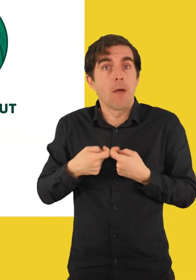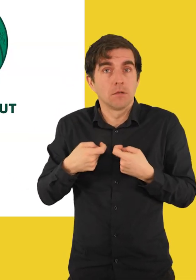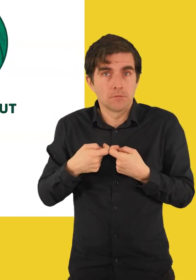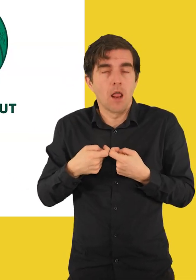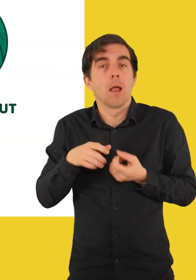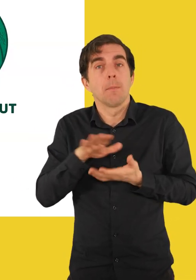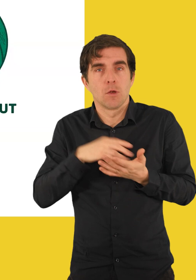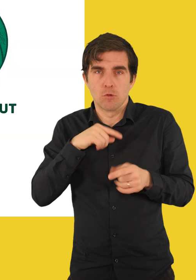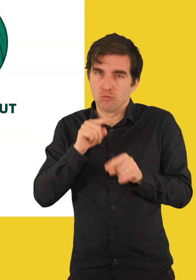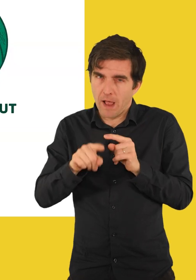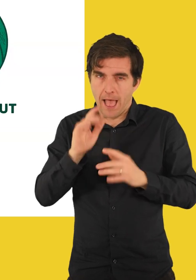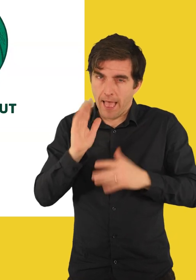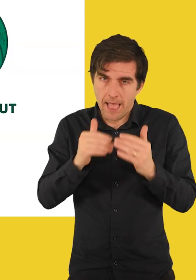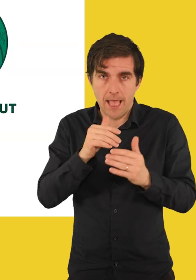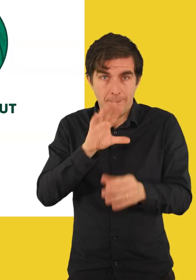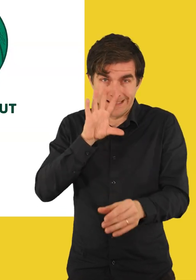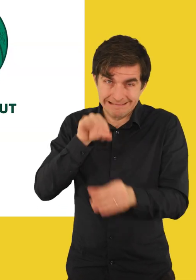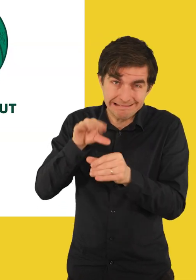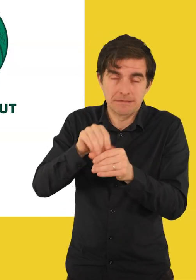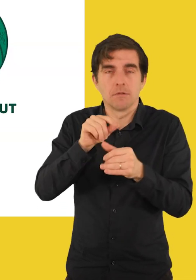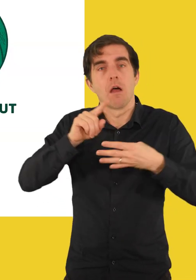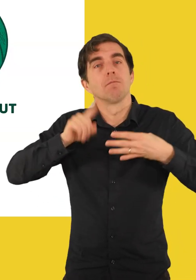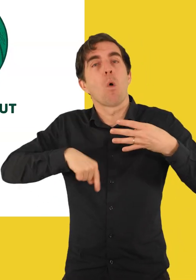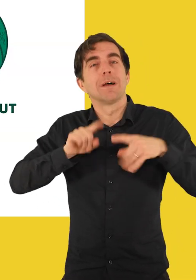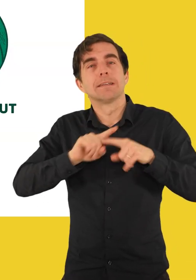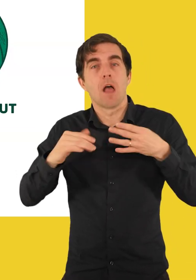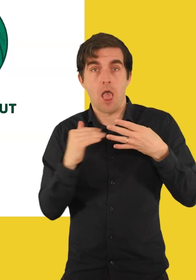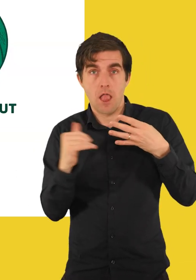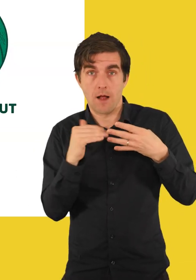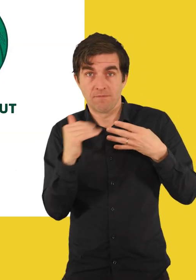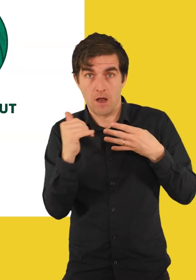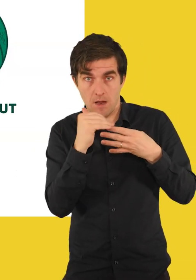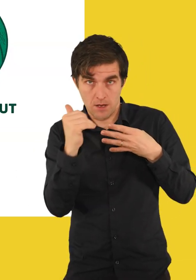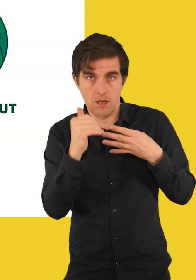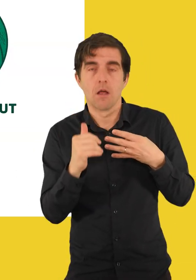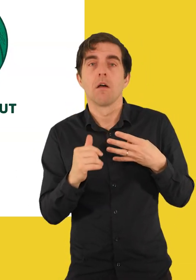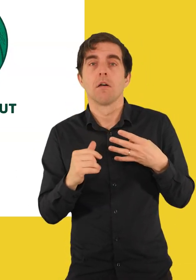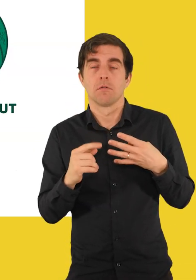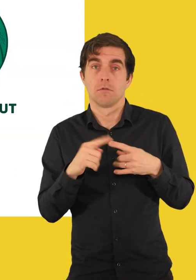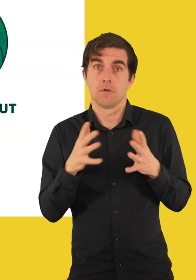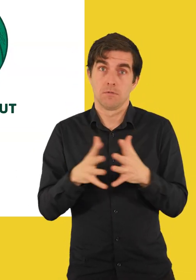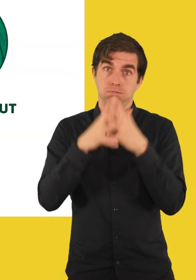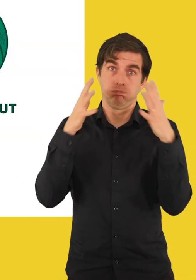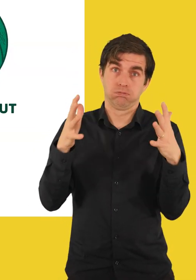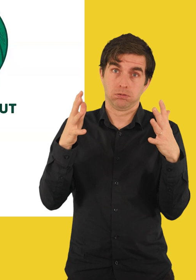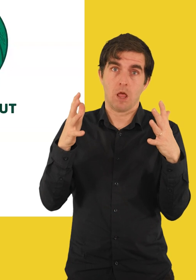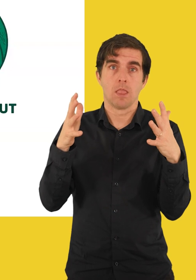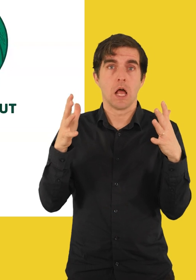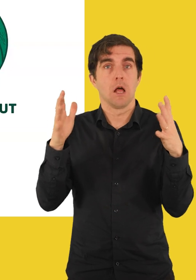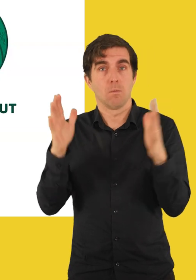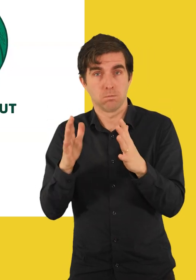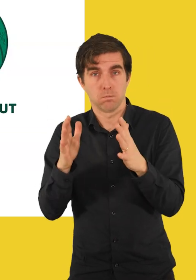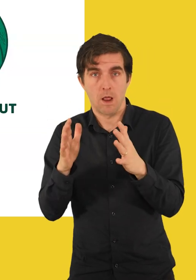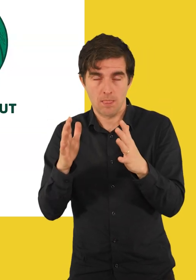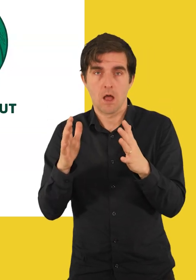Brussels, meaning concretely that we try to apply at four different levels: the macro level, meso level,